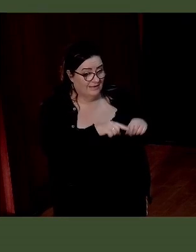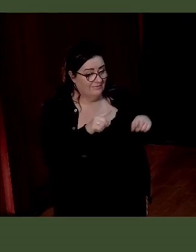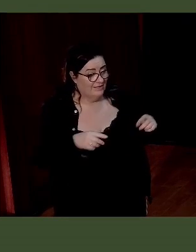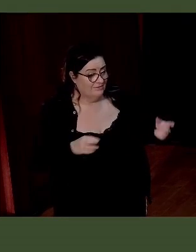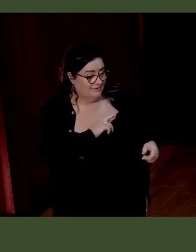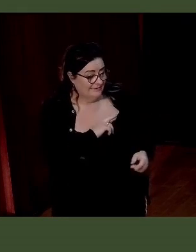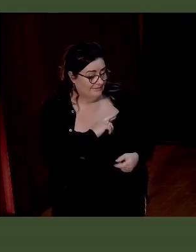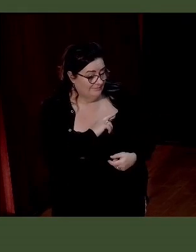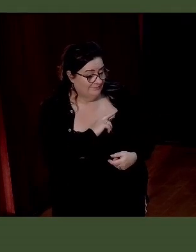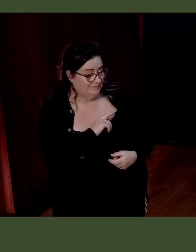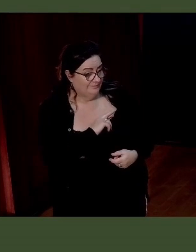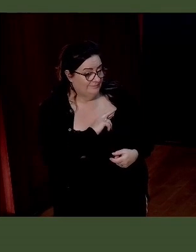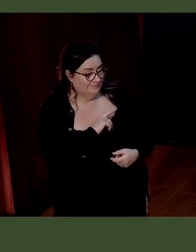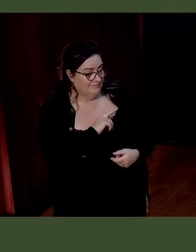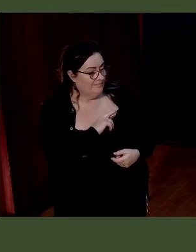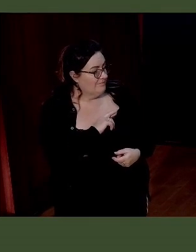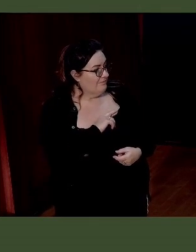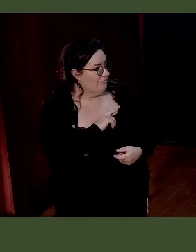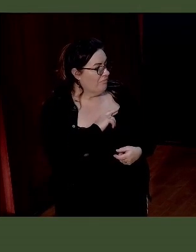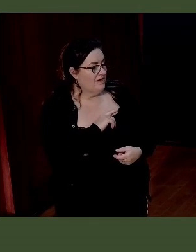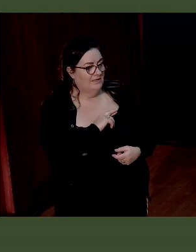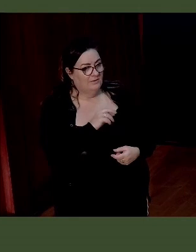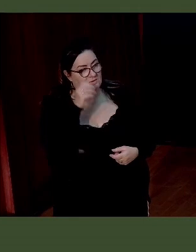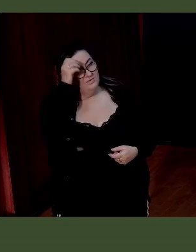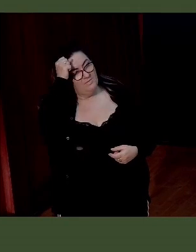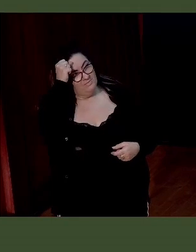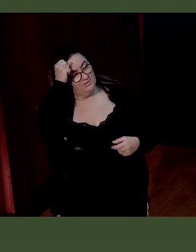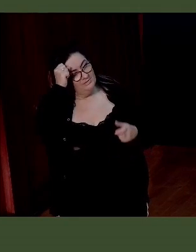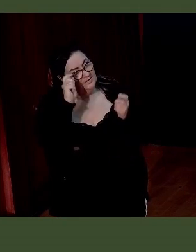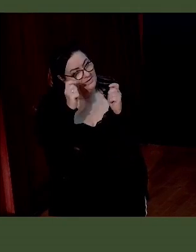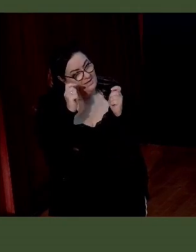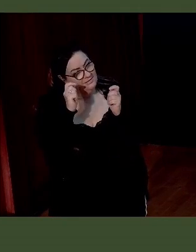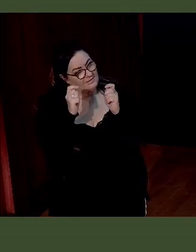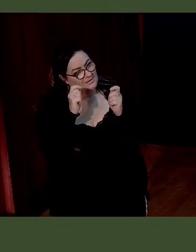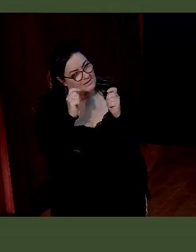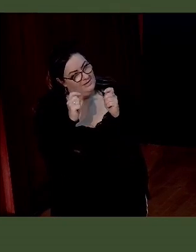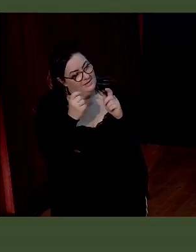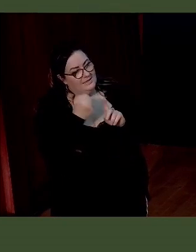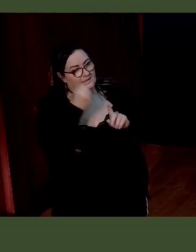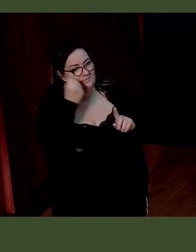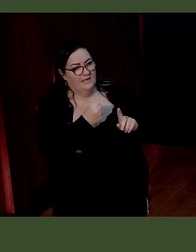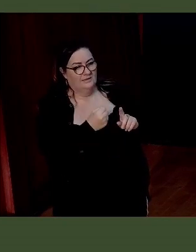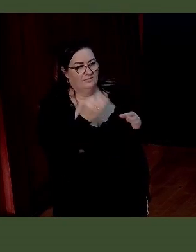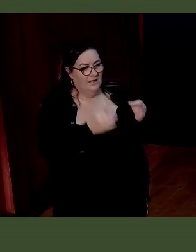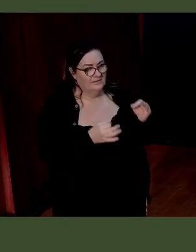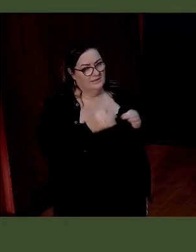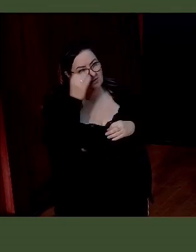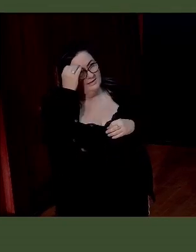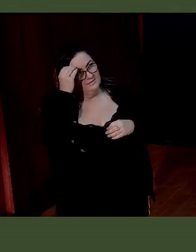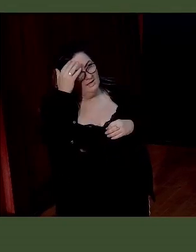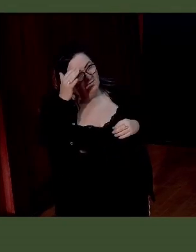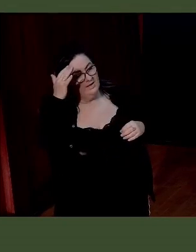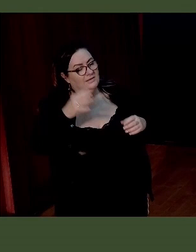however. As these memories shift and change, the impacts of politics and ideologies and